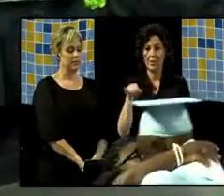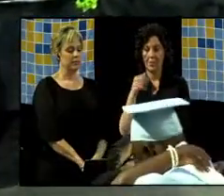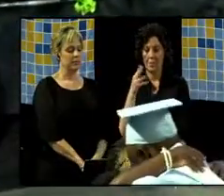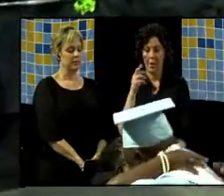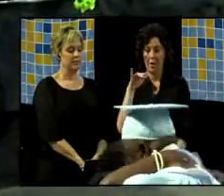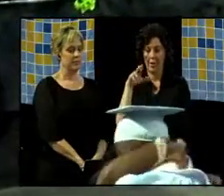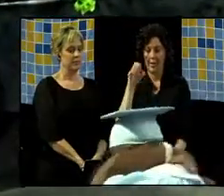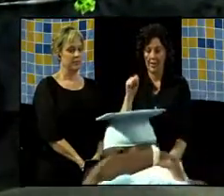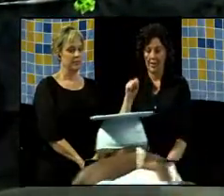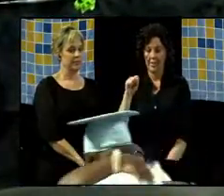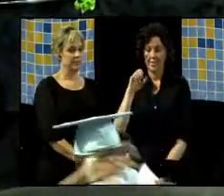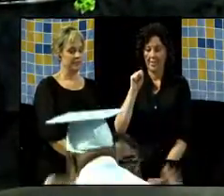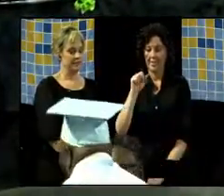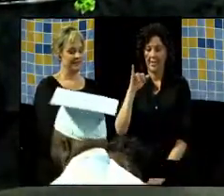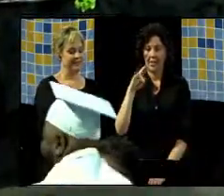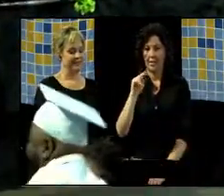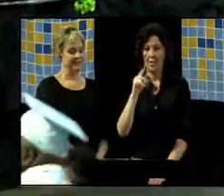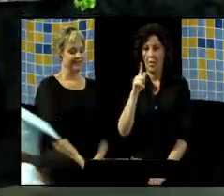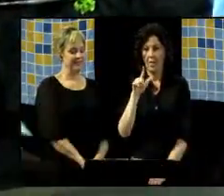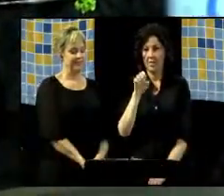Jamarius Deshaun Singleton,